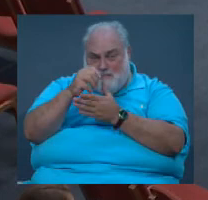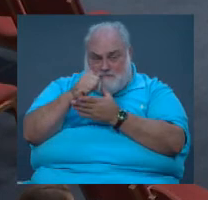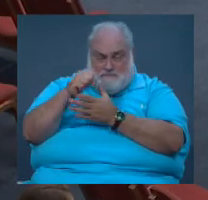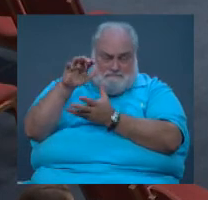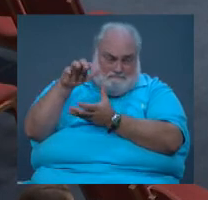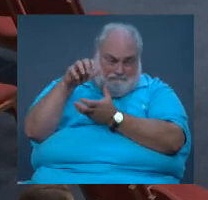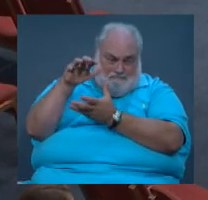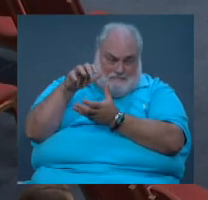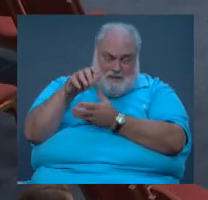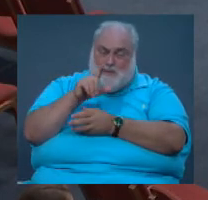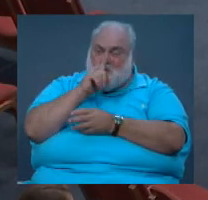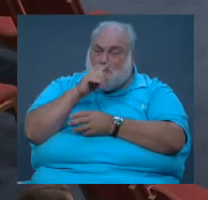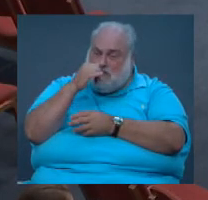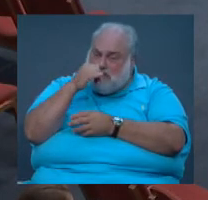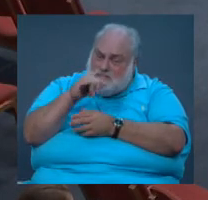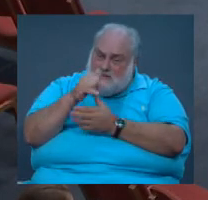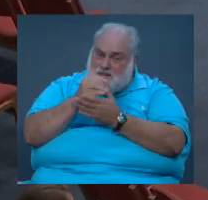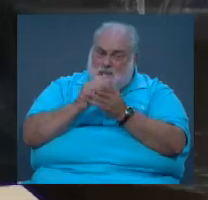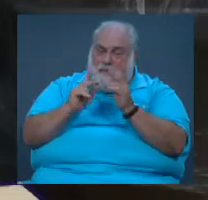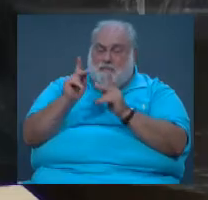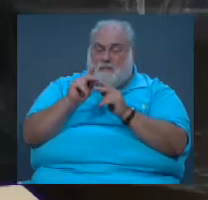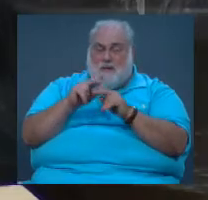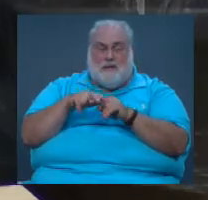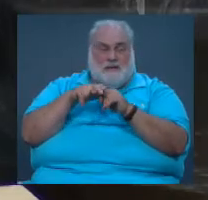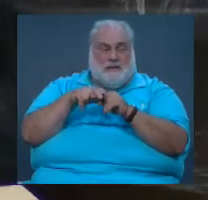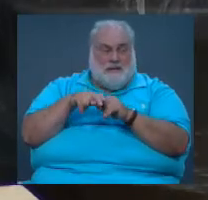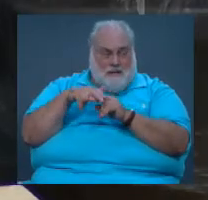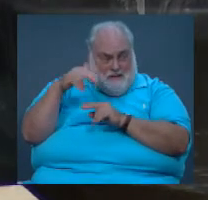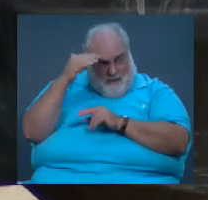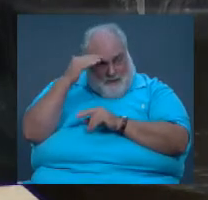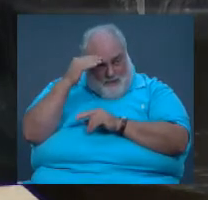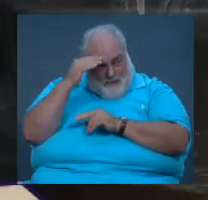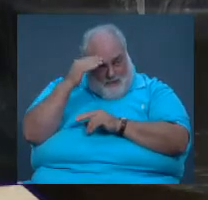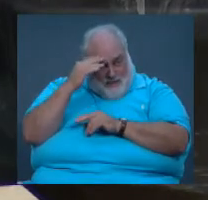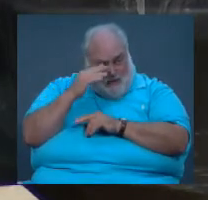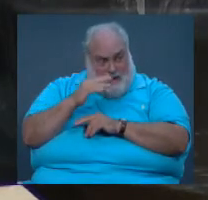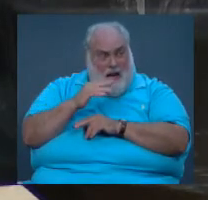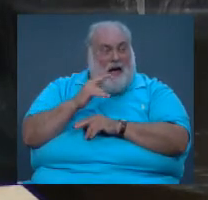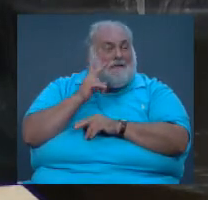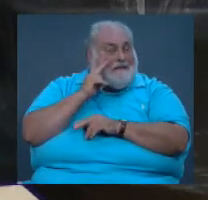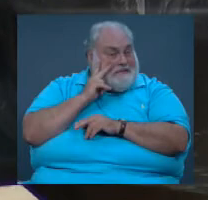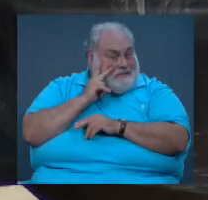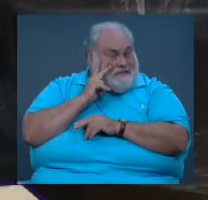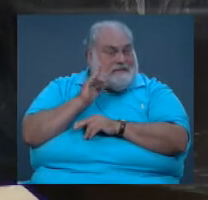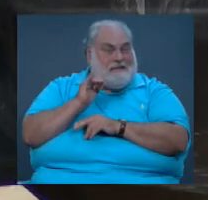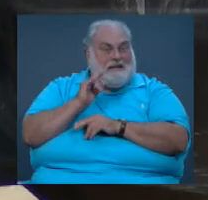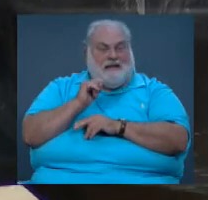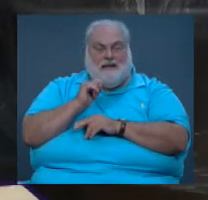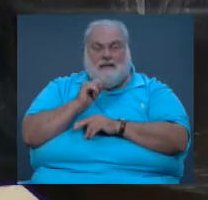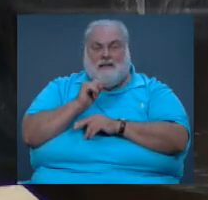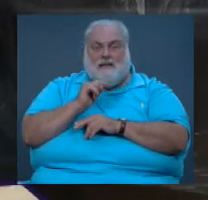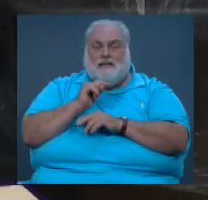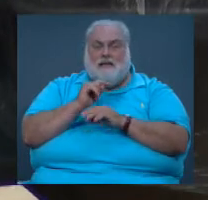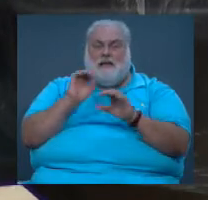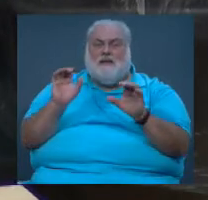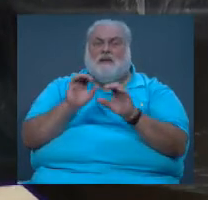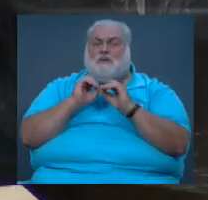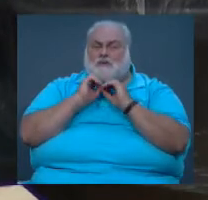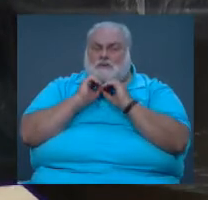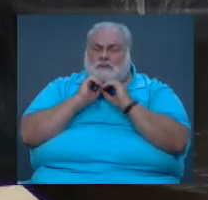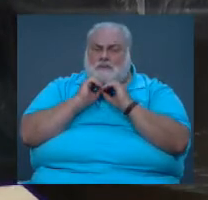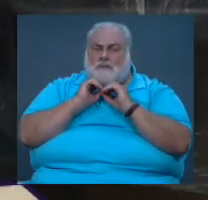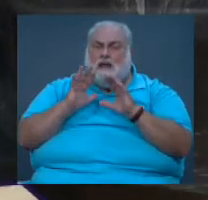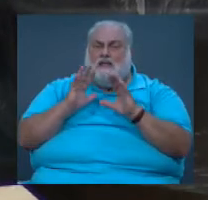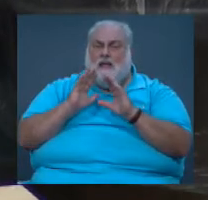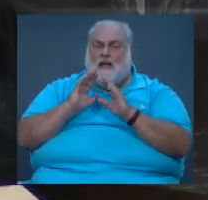It's ridiculous. Some of these people sitting around here, I know what I'm talking about because I've seen it. They're not doing anything, and they're making more money